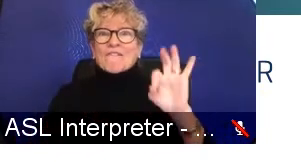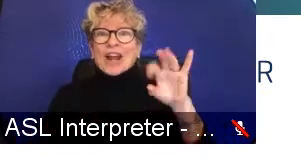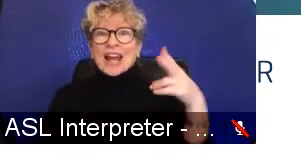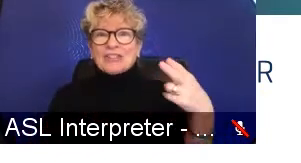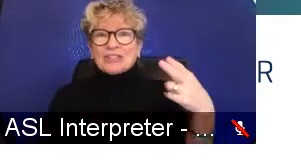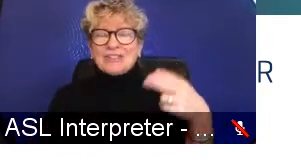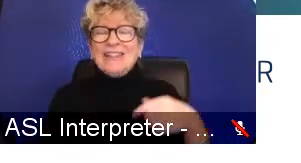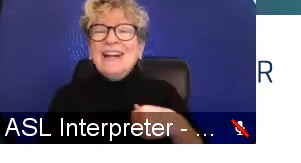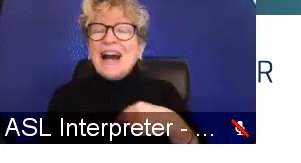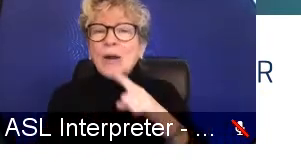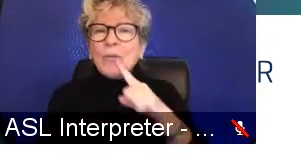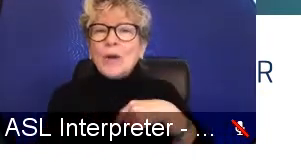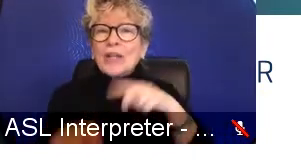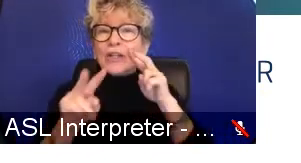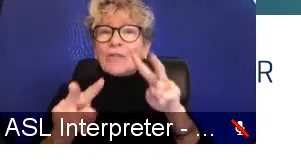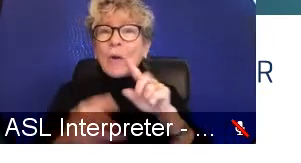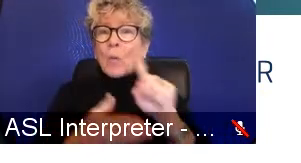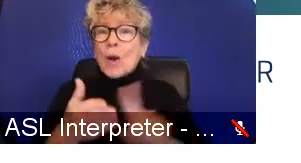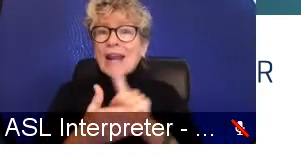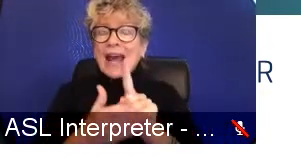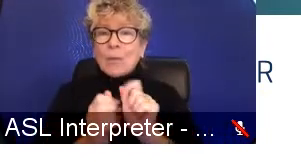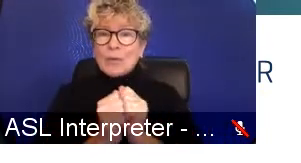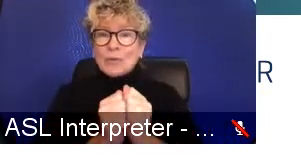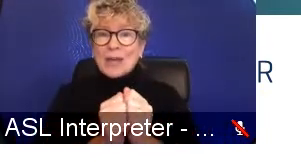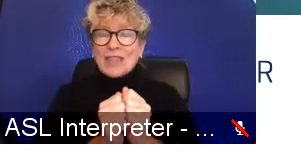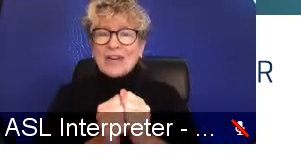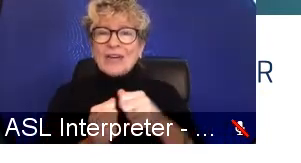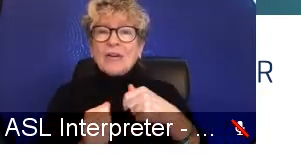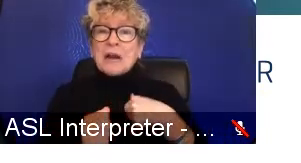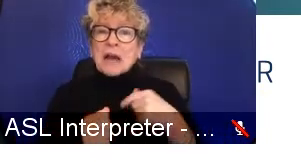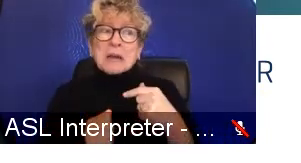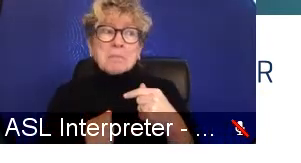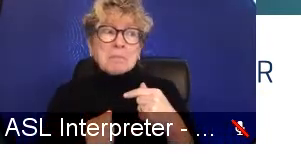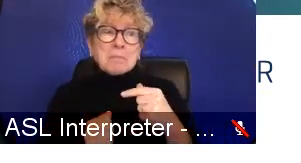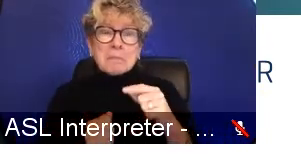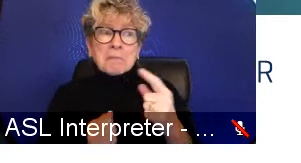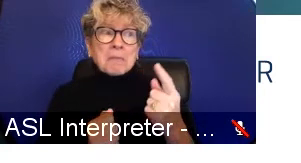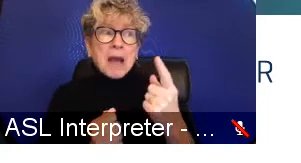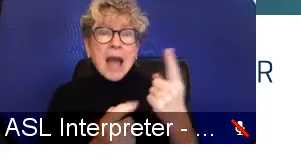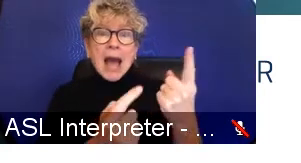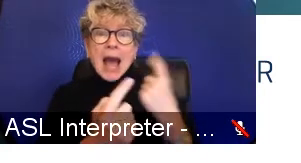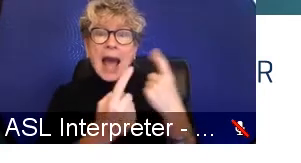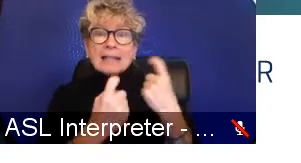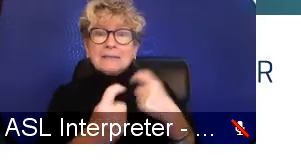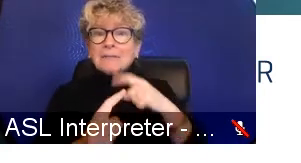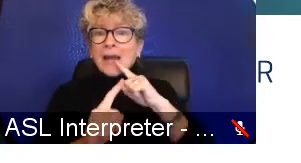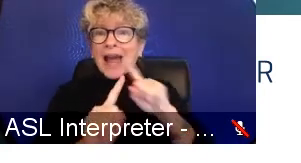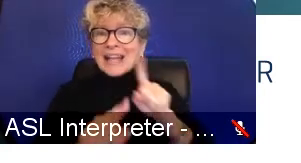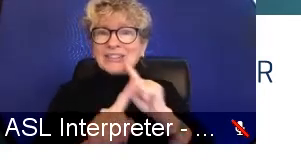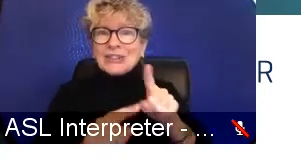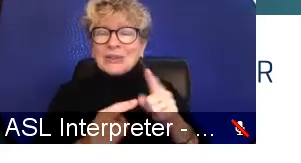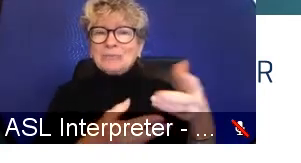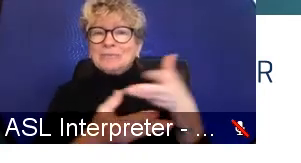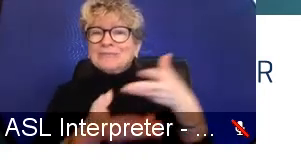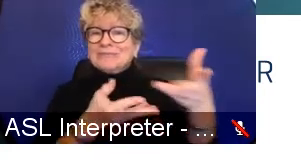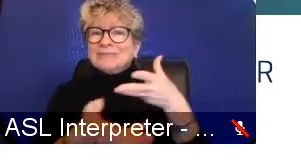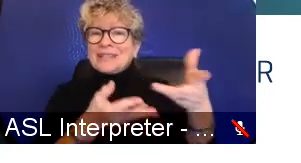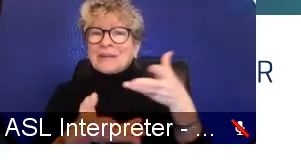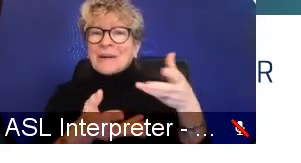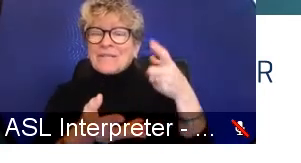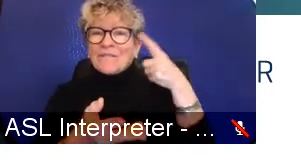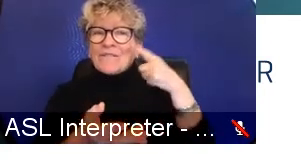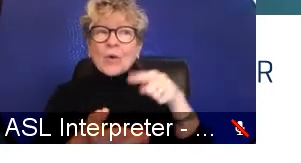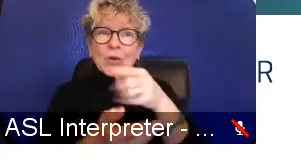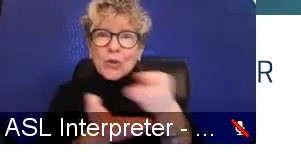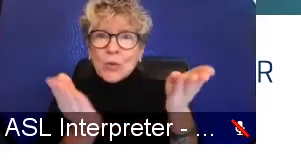to spending the next hour together and answering questions. And we look at this as very much an interactive opportunity for you to ask